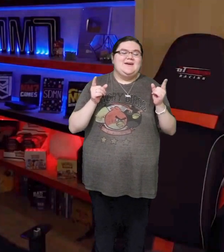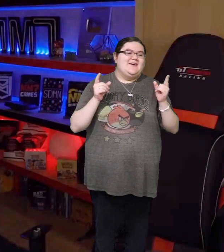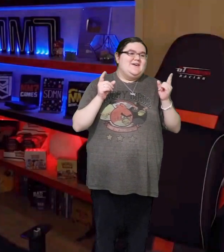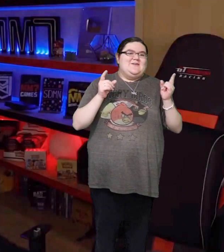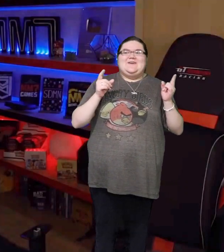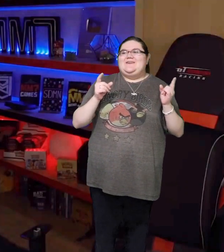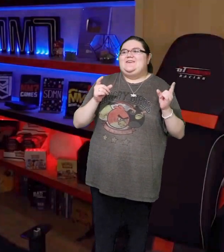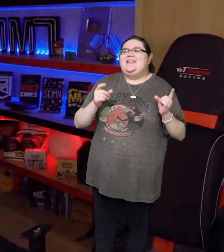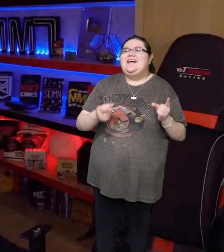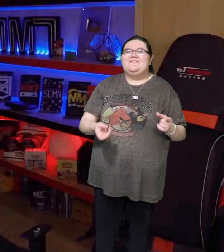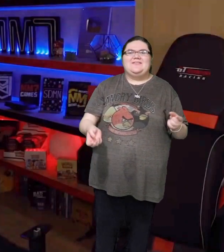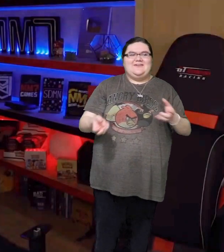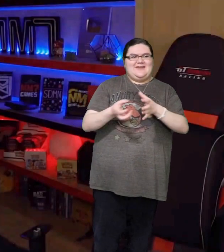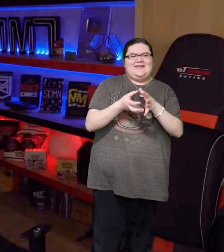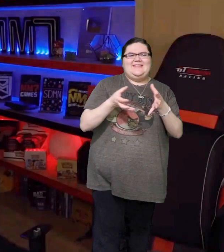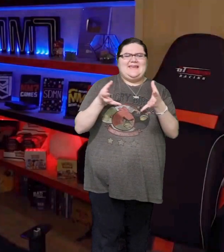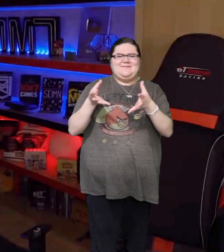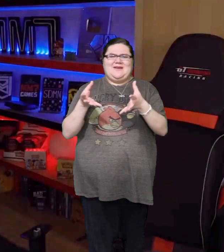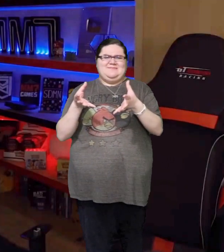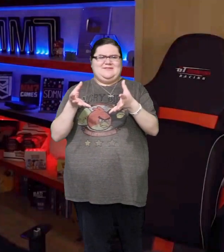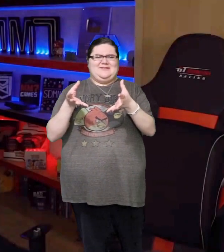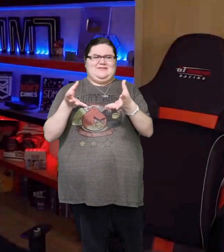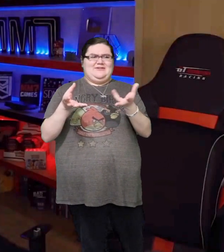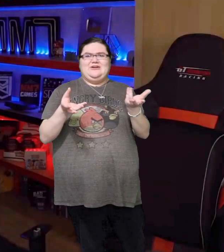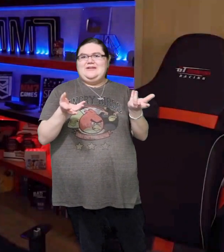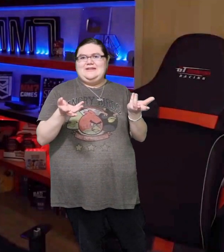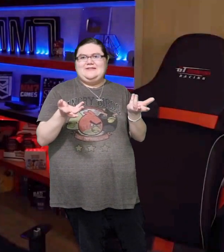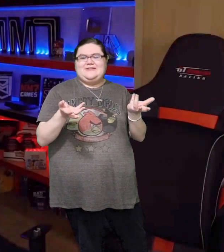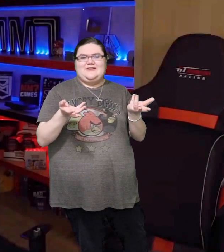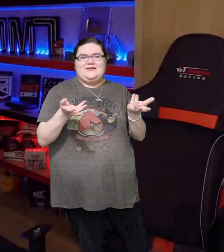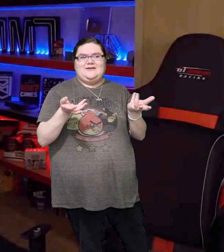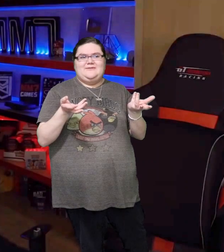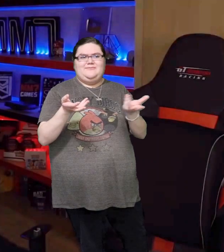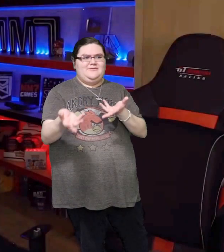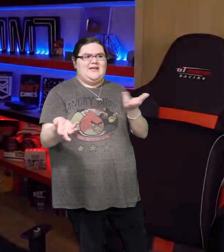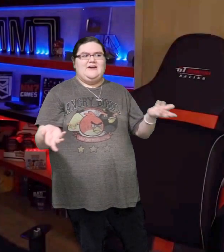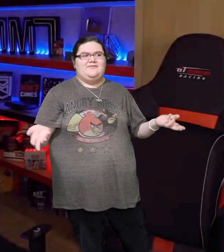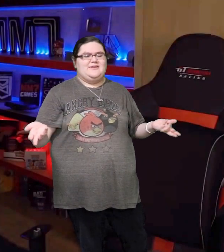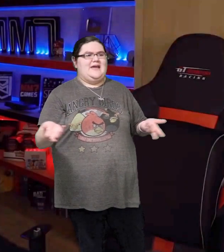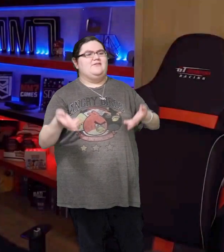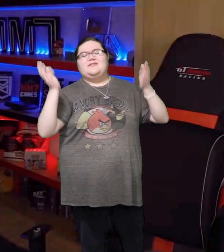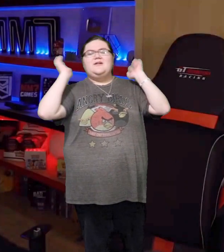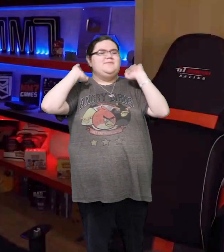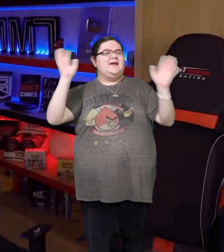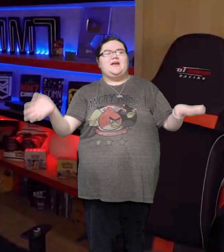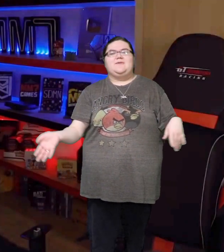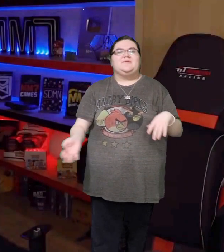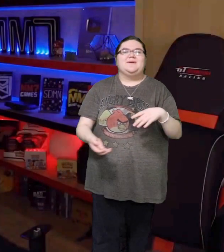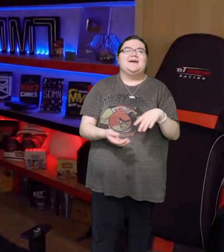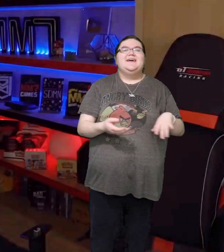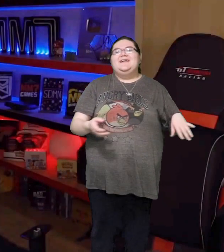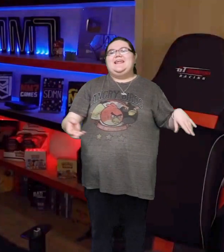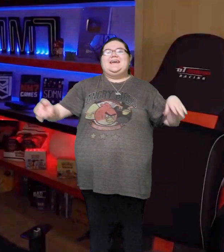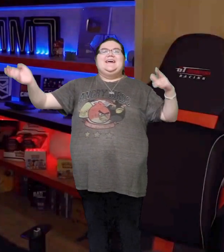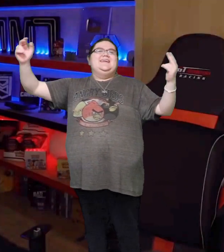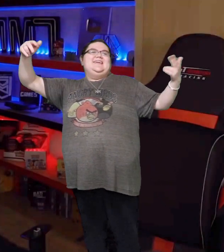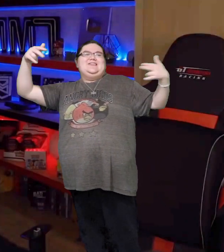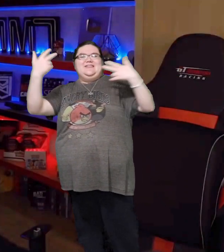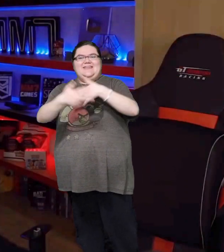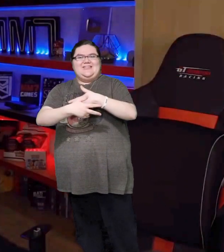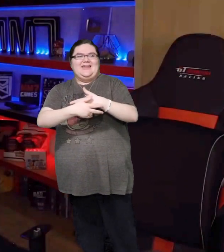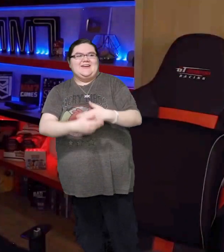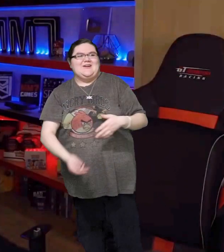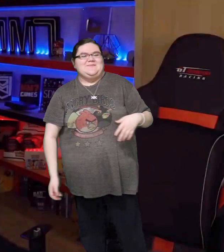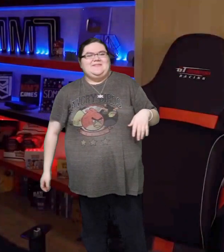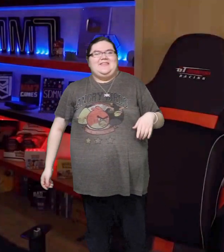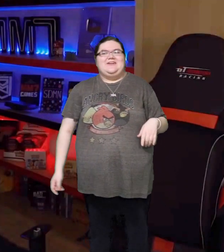yellow, where they're taking like M&Ms or cookies to lay out for Santa or something, I can't remember, but like they